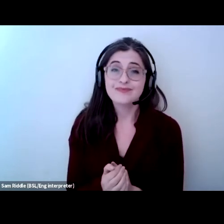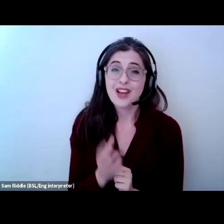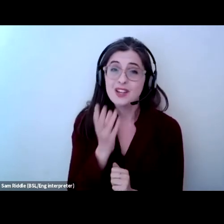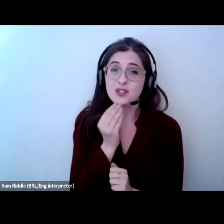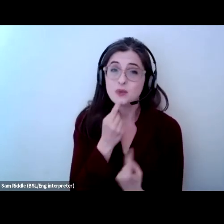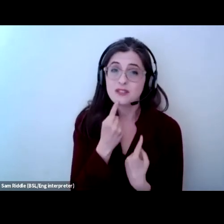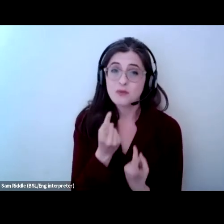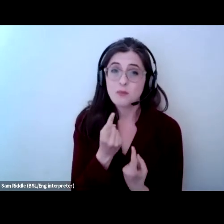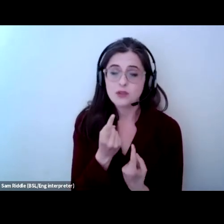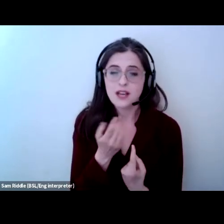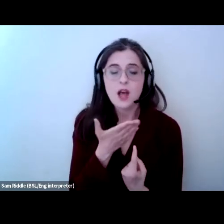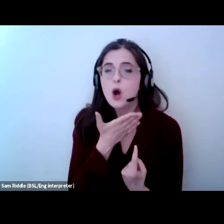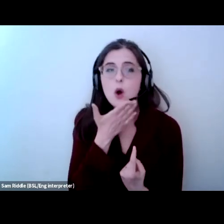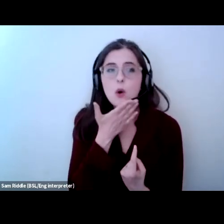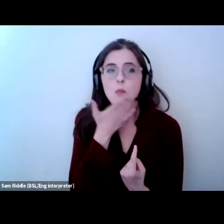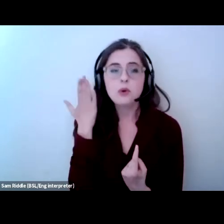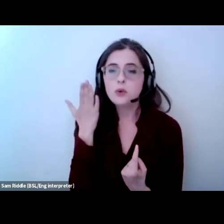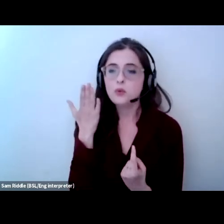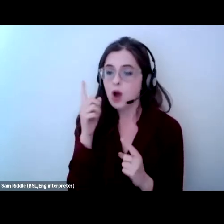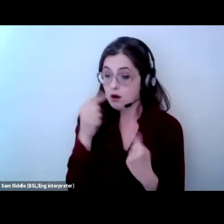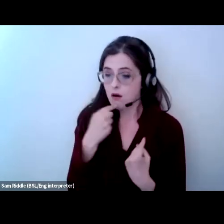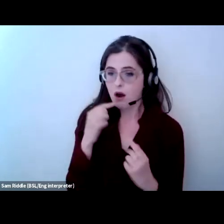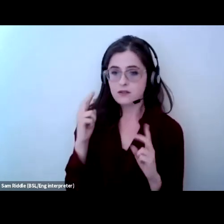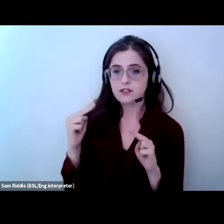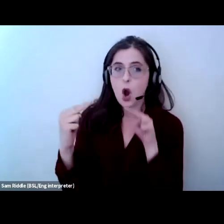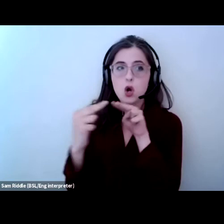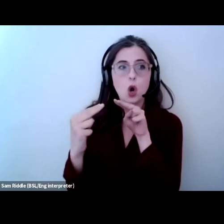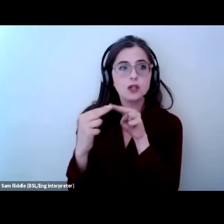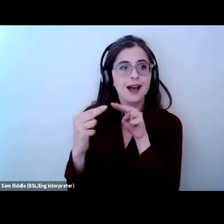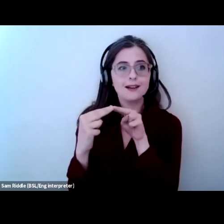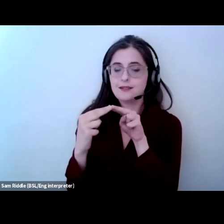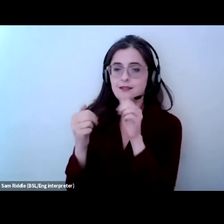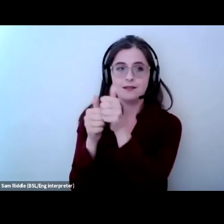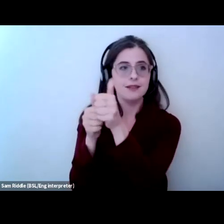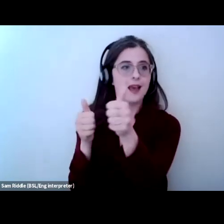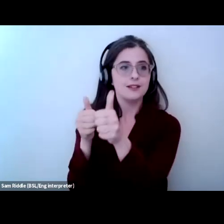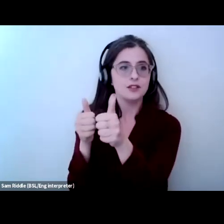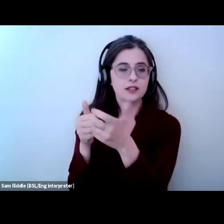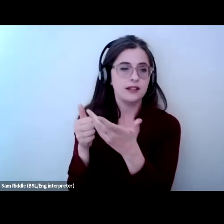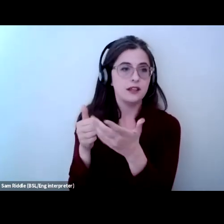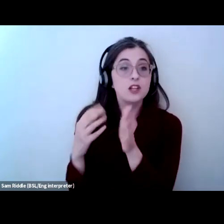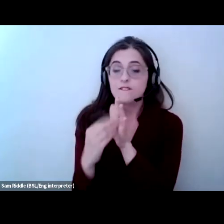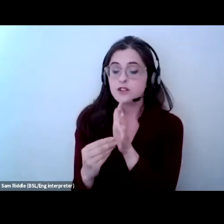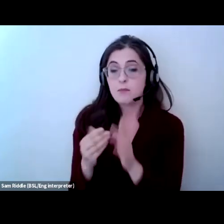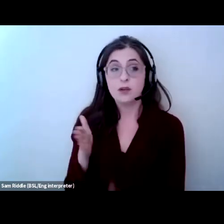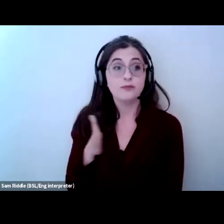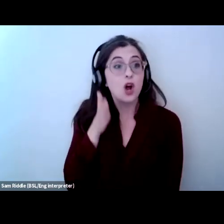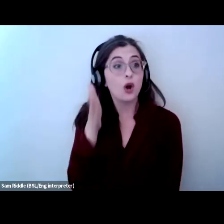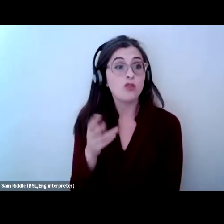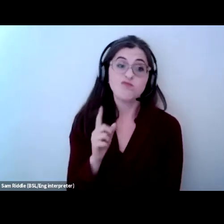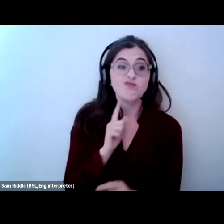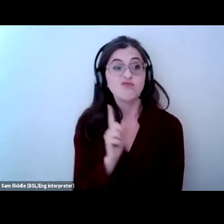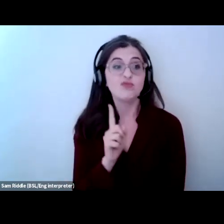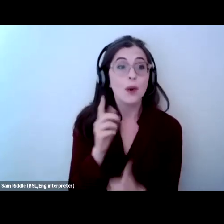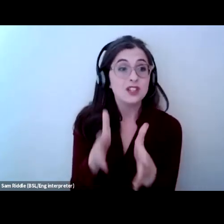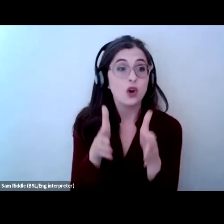no communication with the agency in question. So they're on the way to the hospital and they don't even know if an interpreter's been booked, because